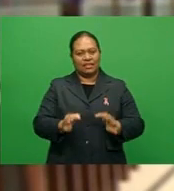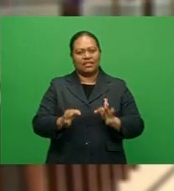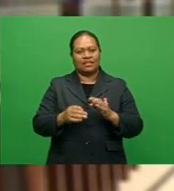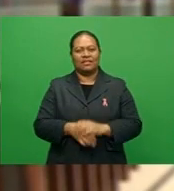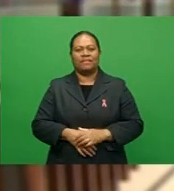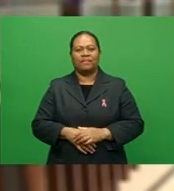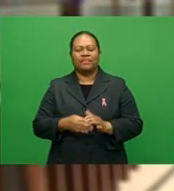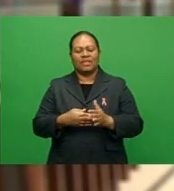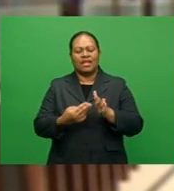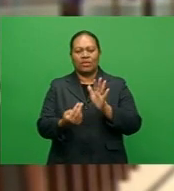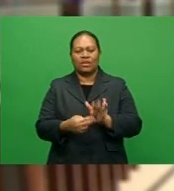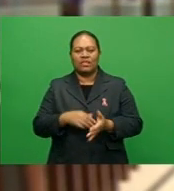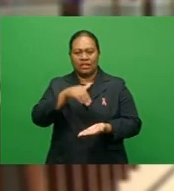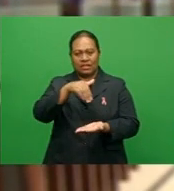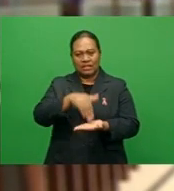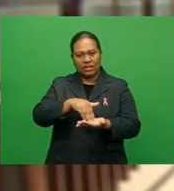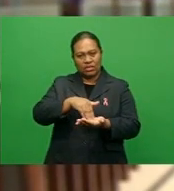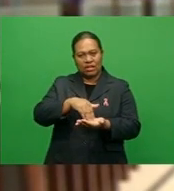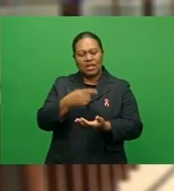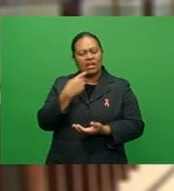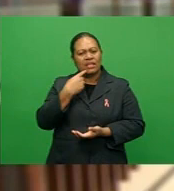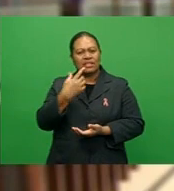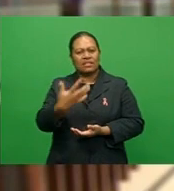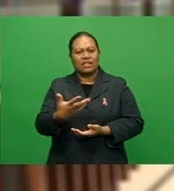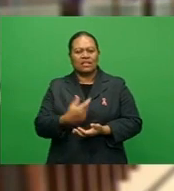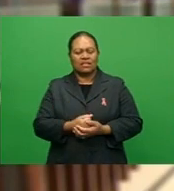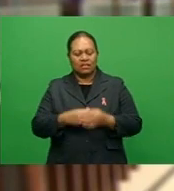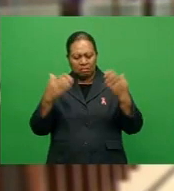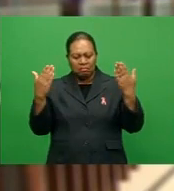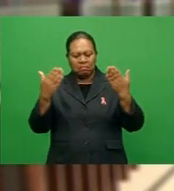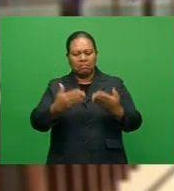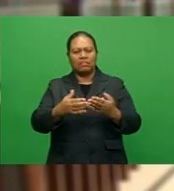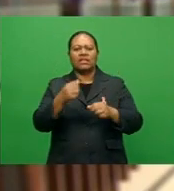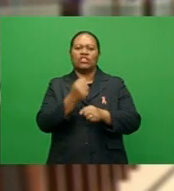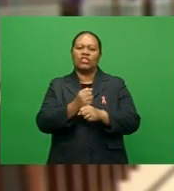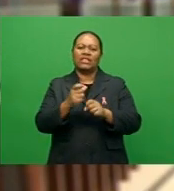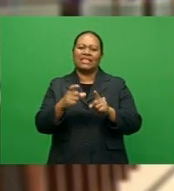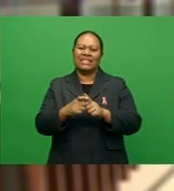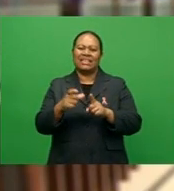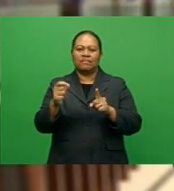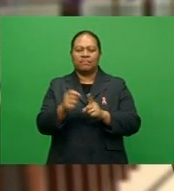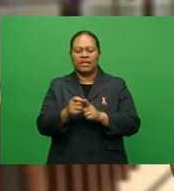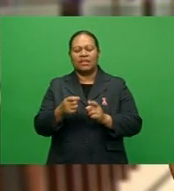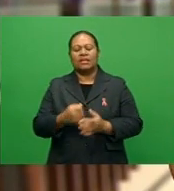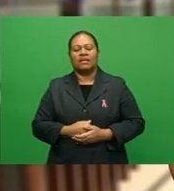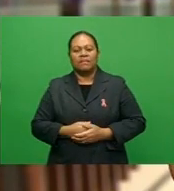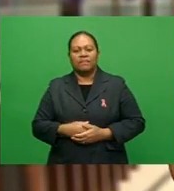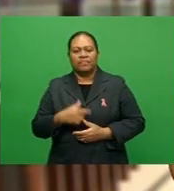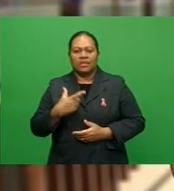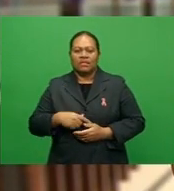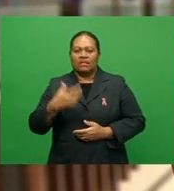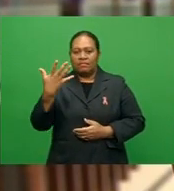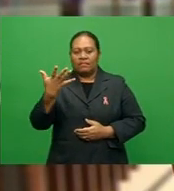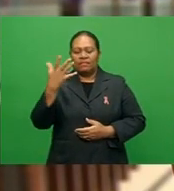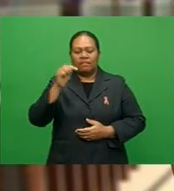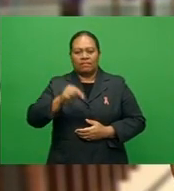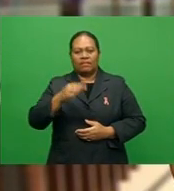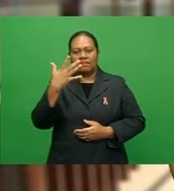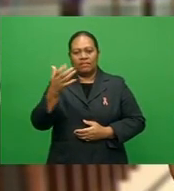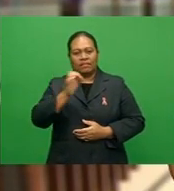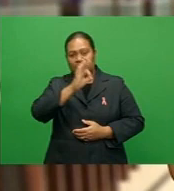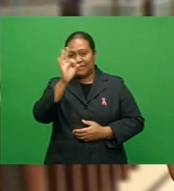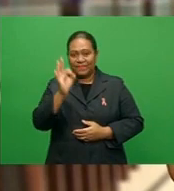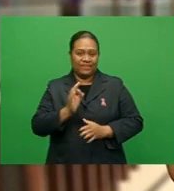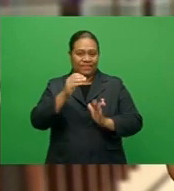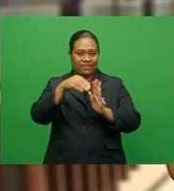the central bank's quarterly report, its median forecast for real GDP was revised downward to a 5.5%